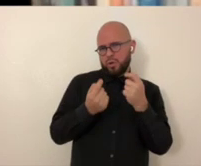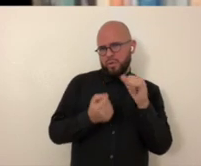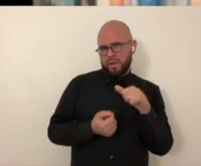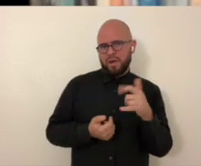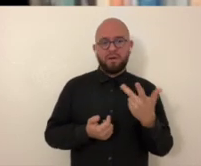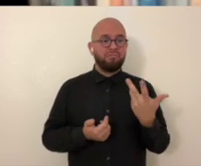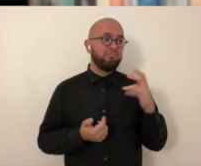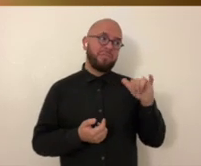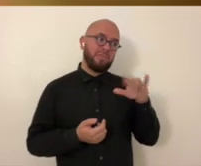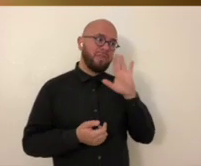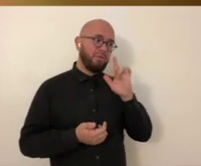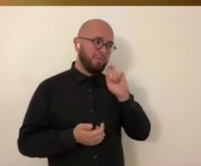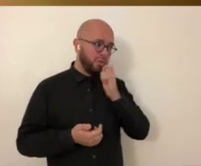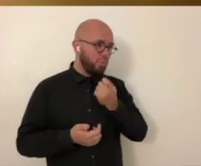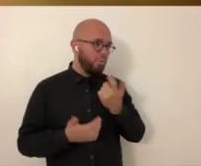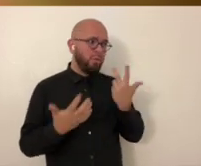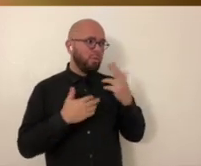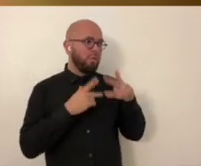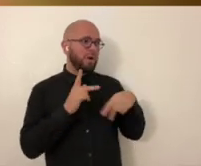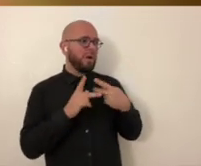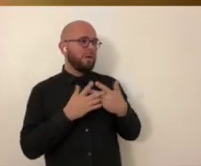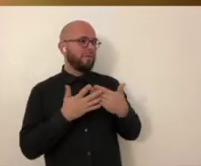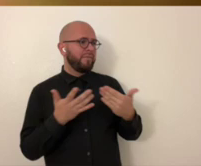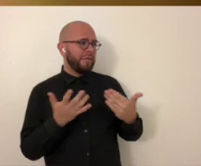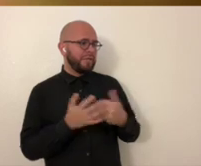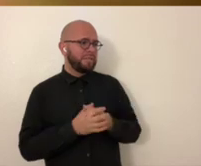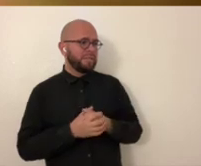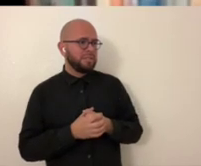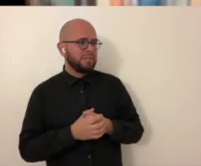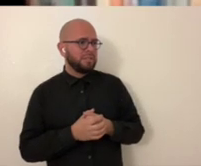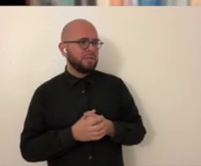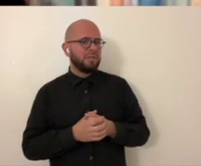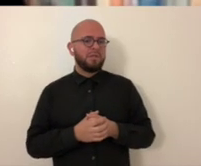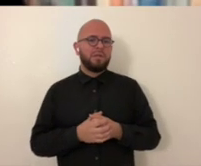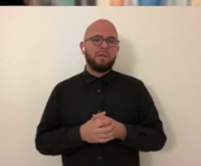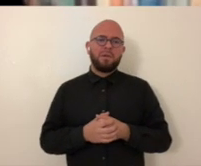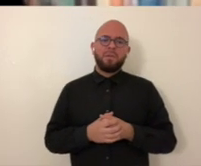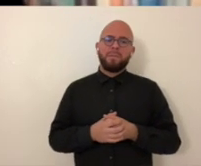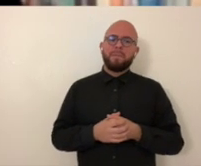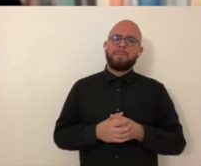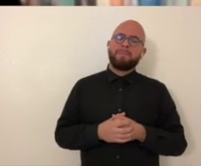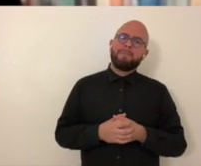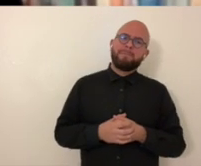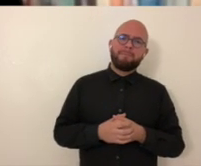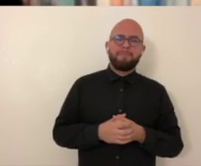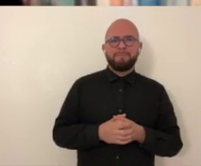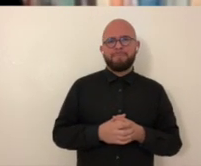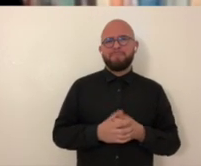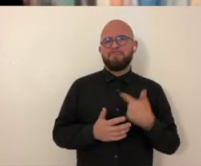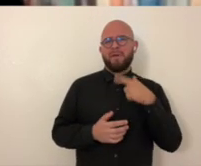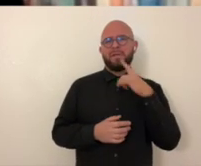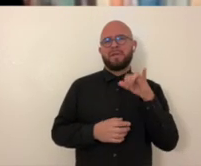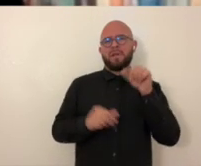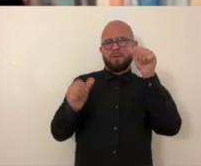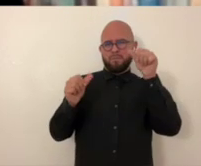and some more public art I'd like to do. That would be very cool. What kinds of things?